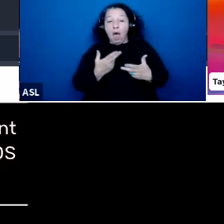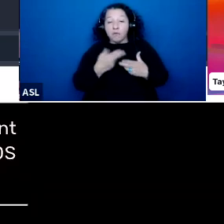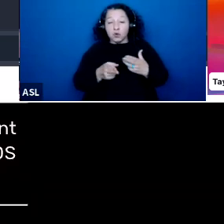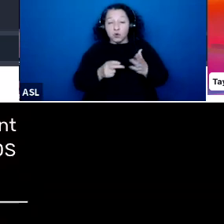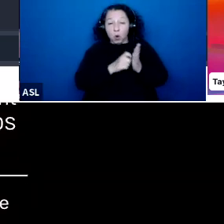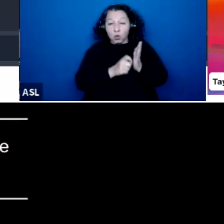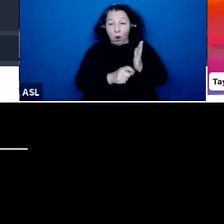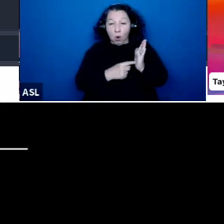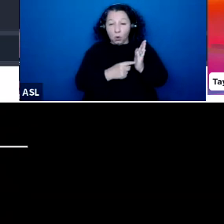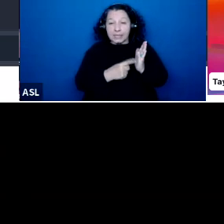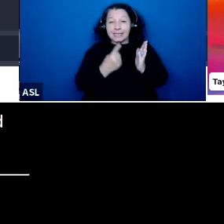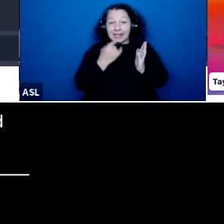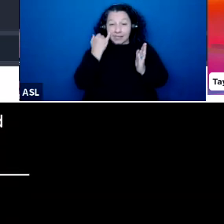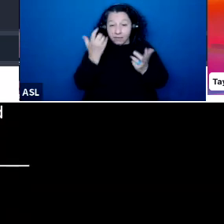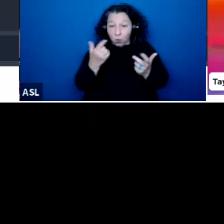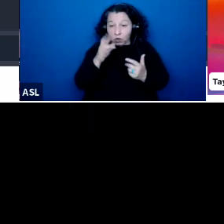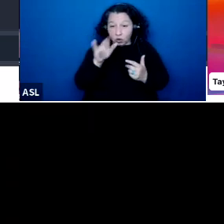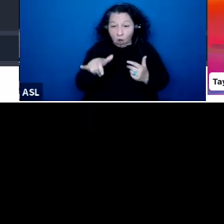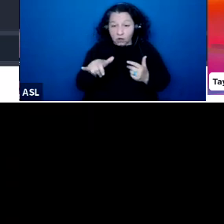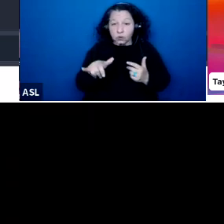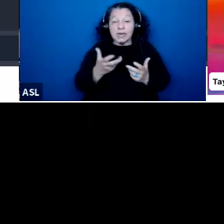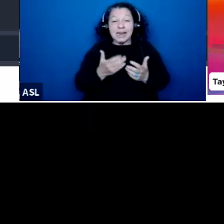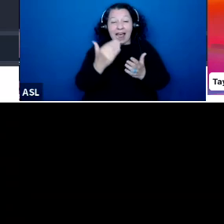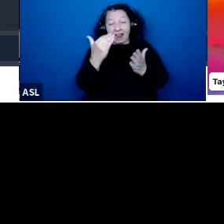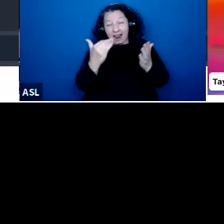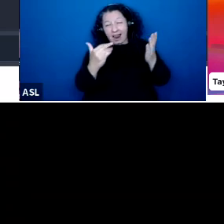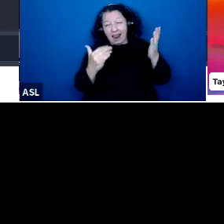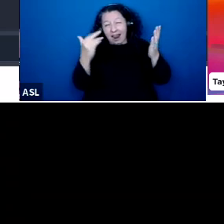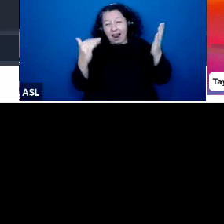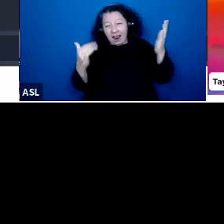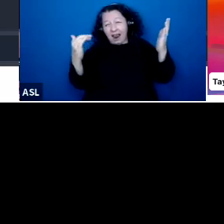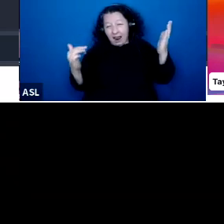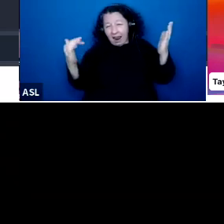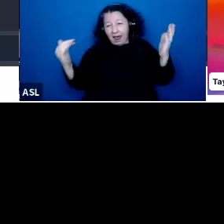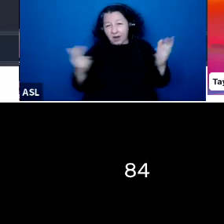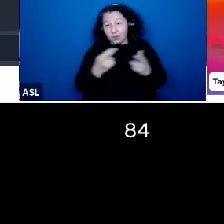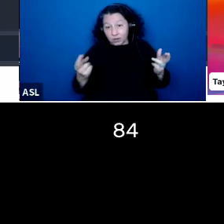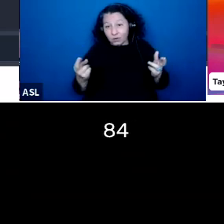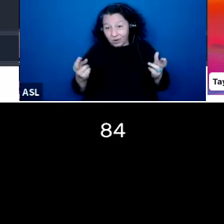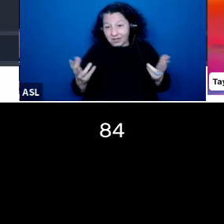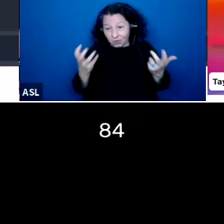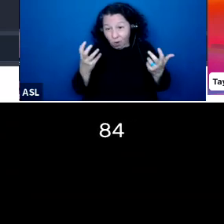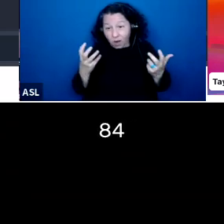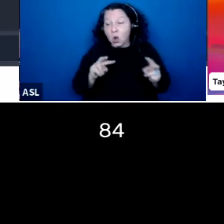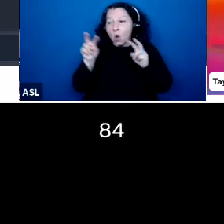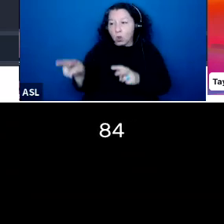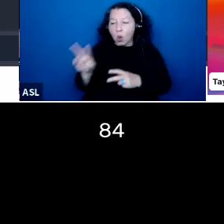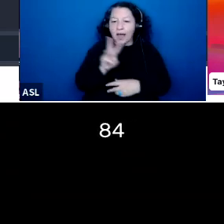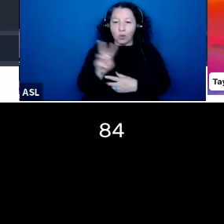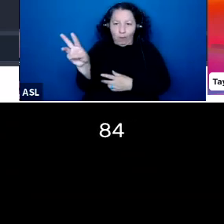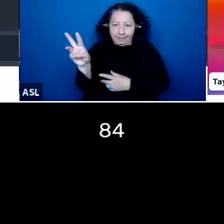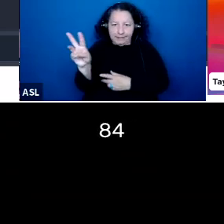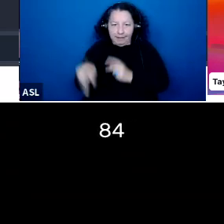want to look at the glossary, you want to look at the exhaustive list of resources and things like I'm going to show you here, come